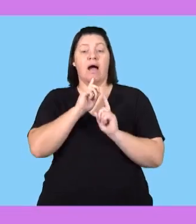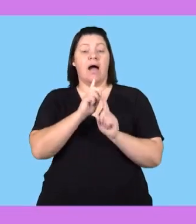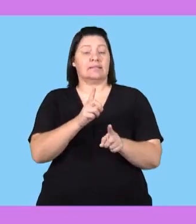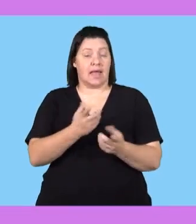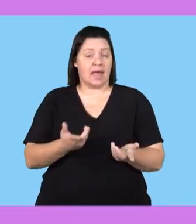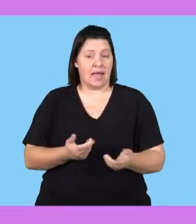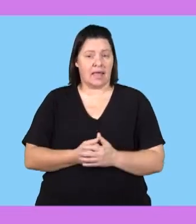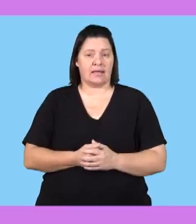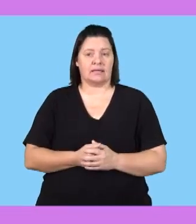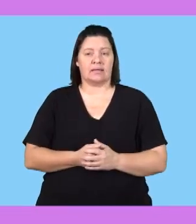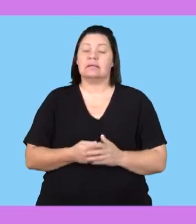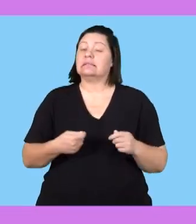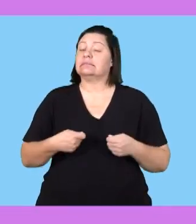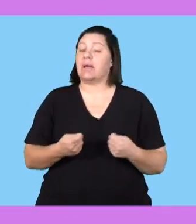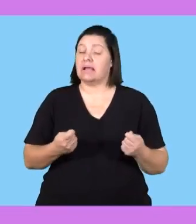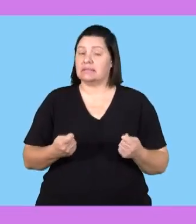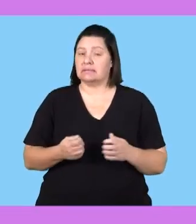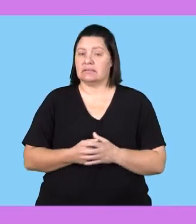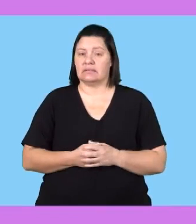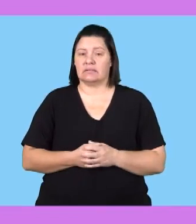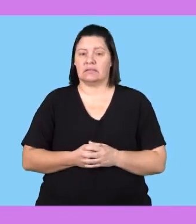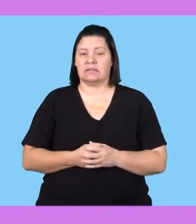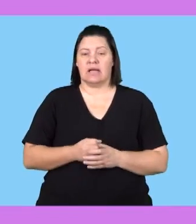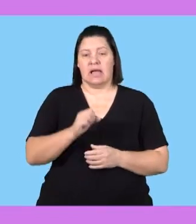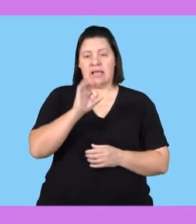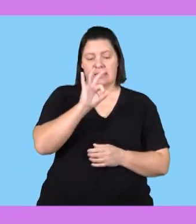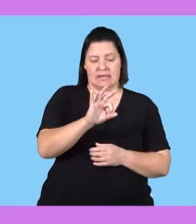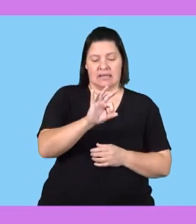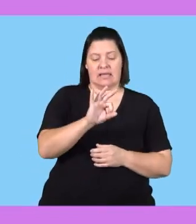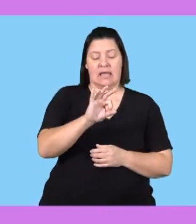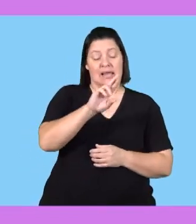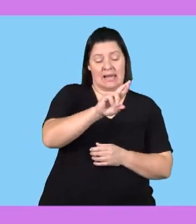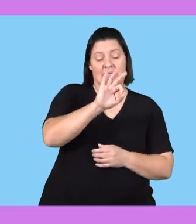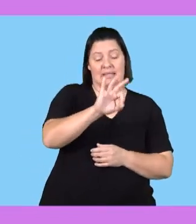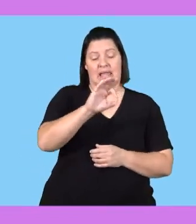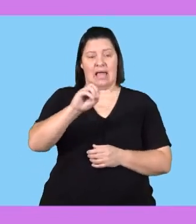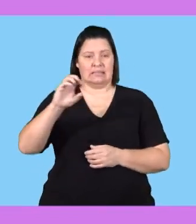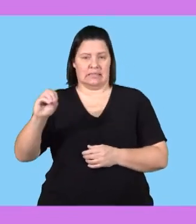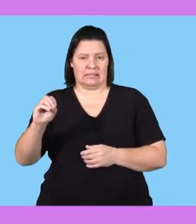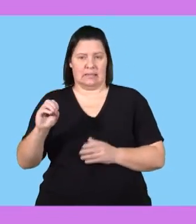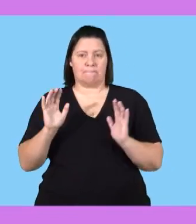1,500 rand. Then you can see that she has spent 300 rand.